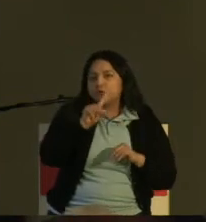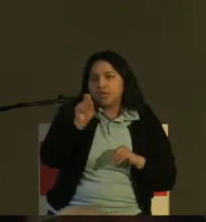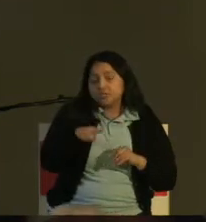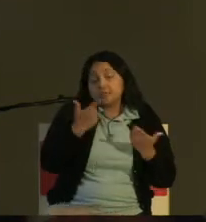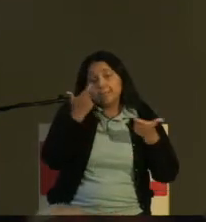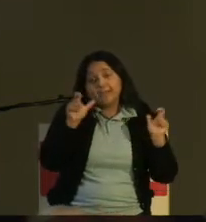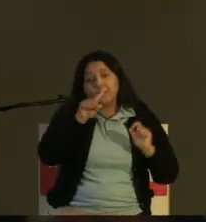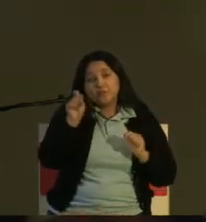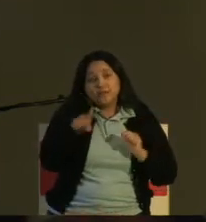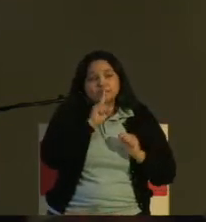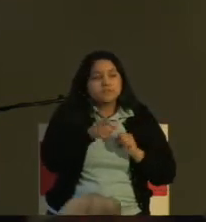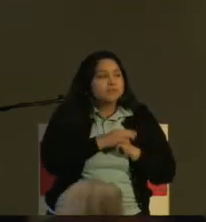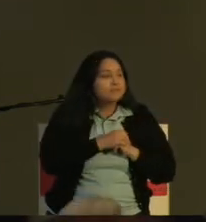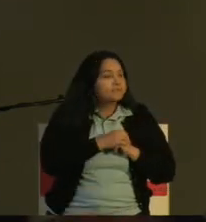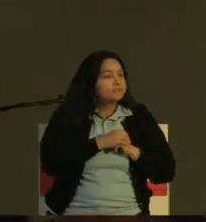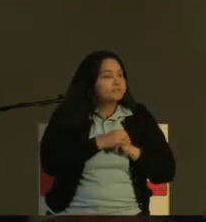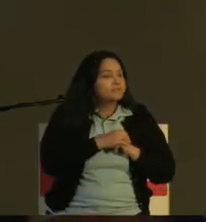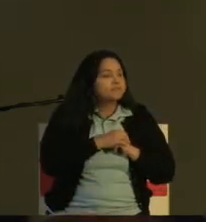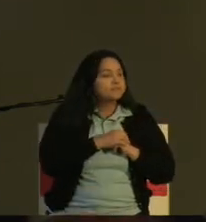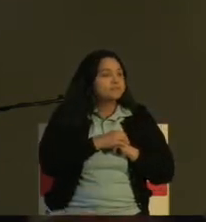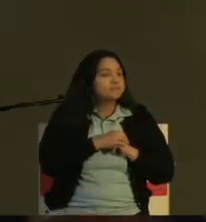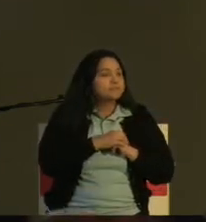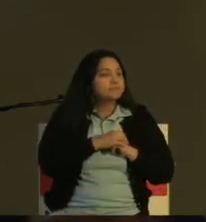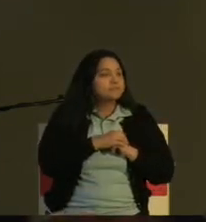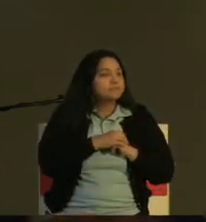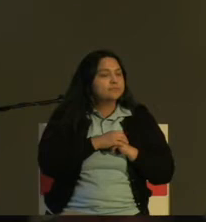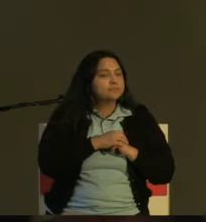question. And I think